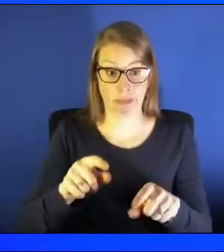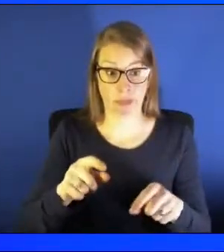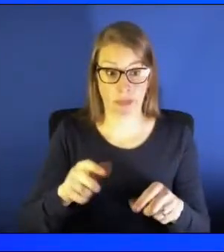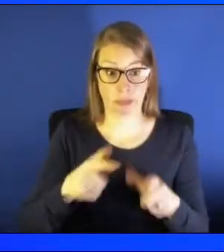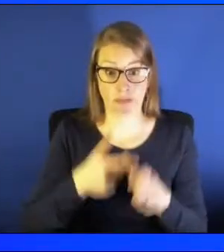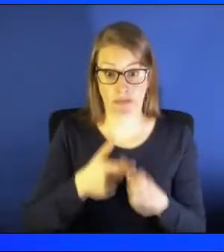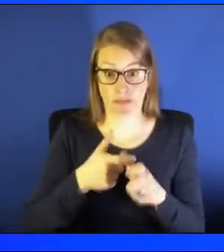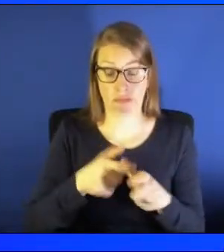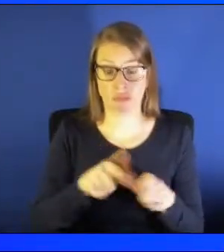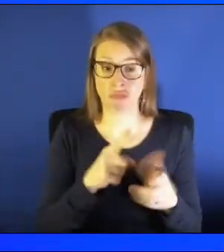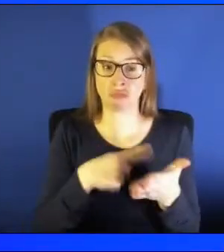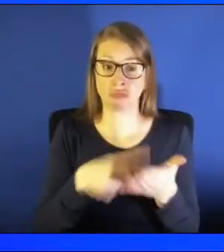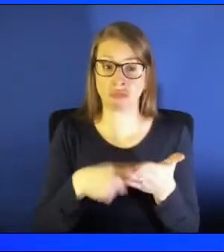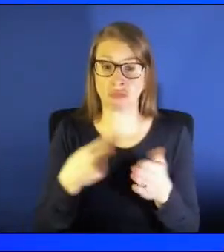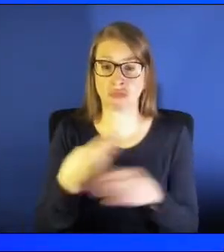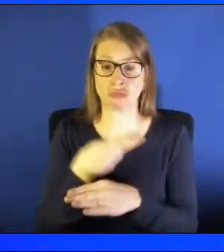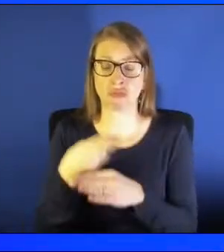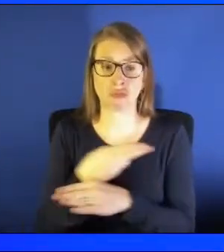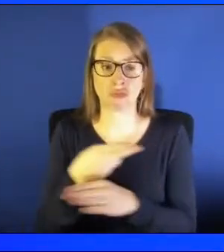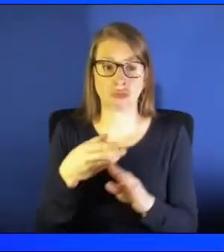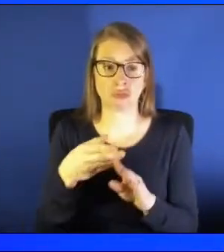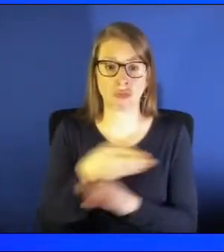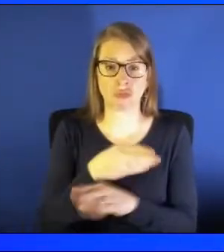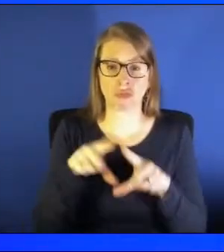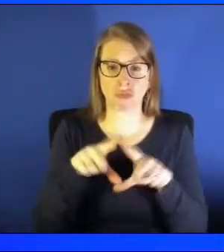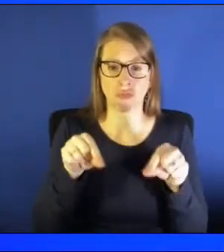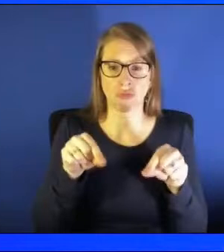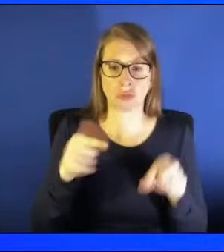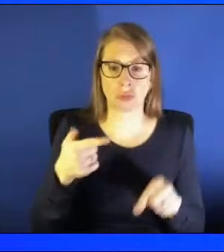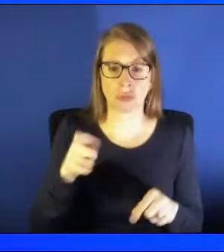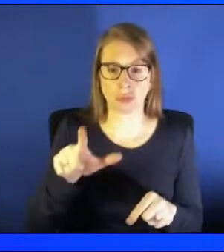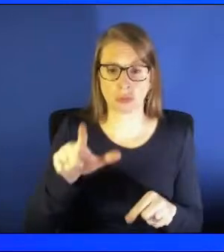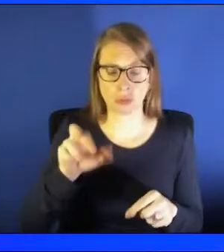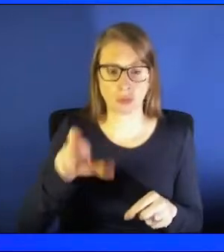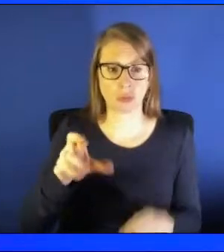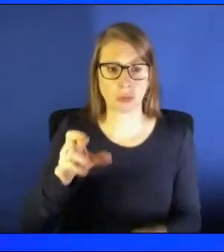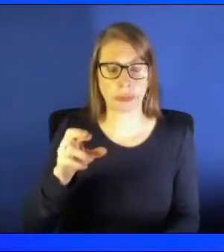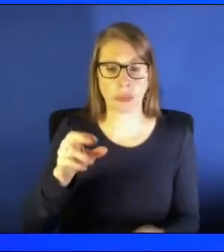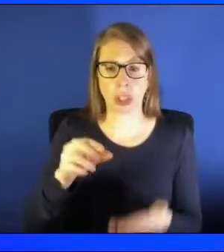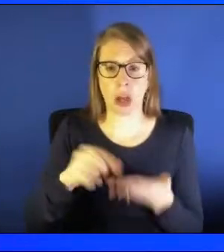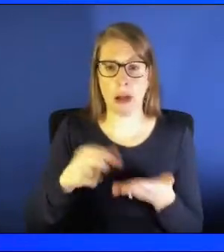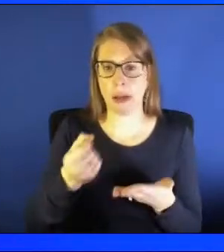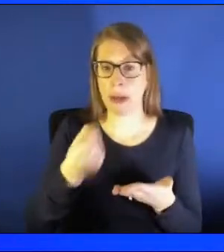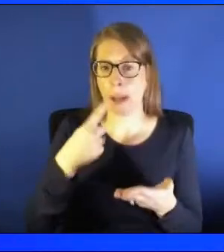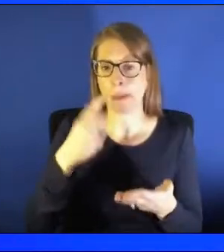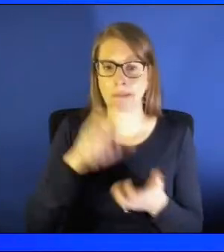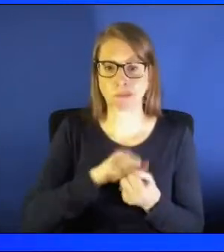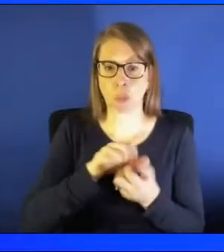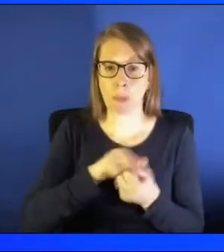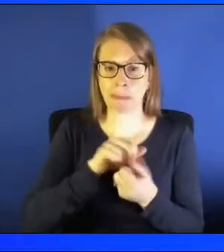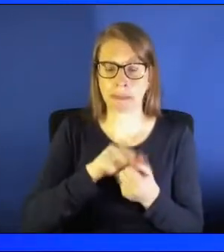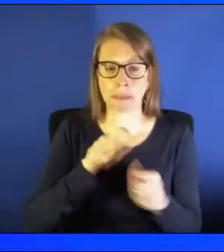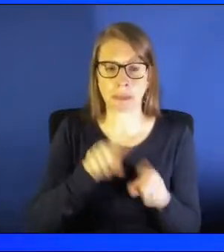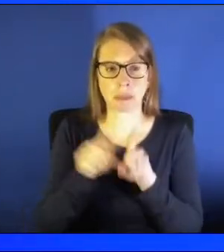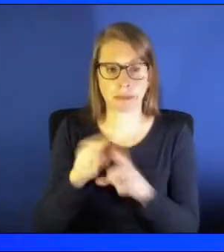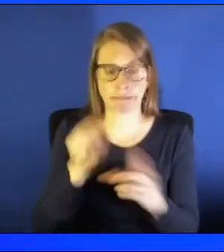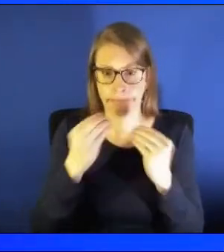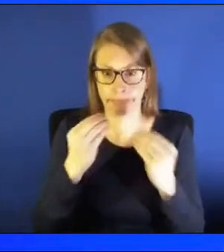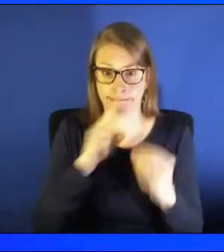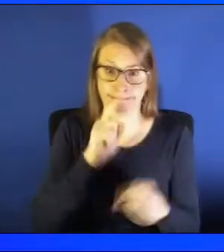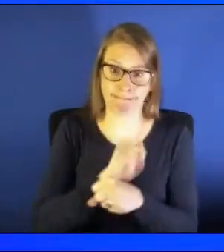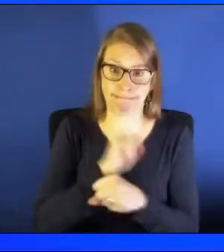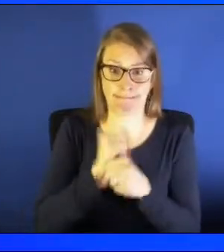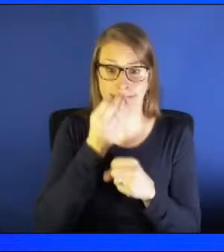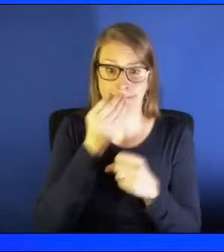those prepackaged type gels or chews or things like that. But also we're eating real food along the way,